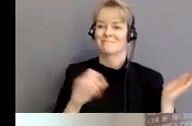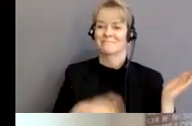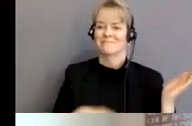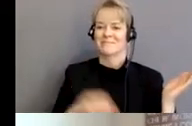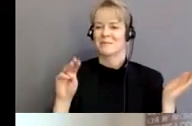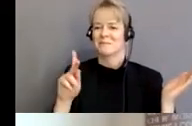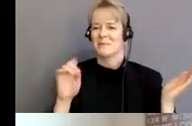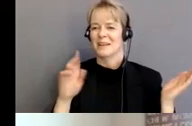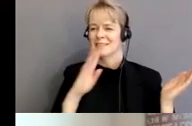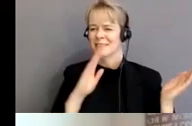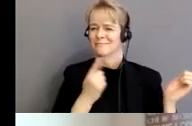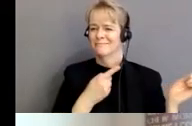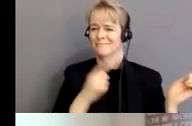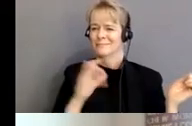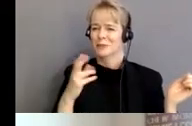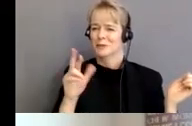I think.